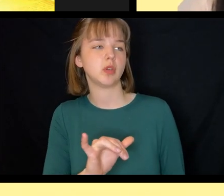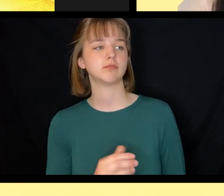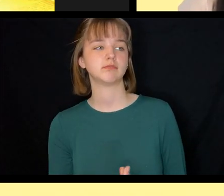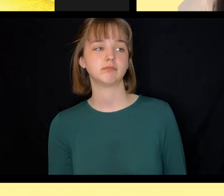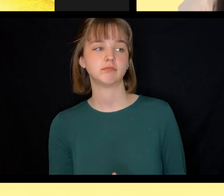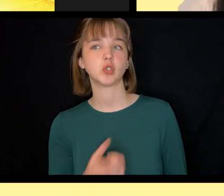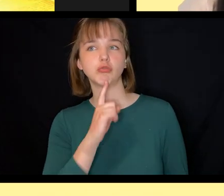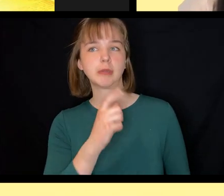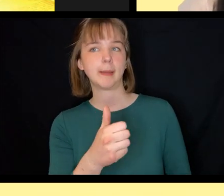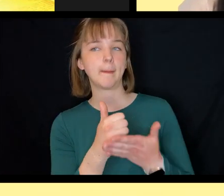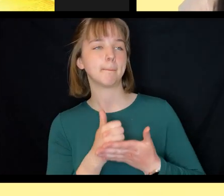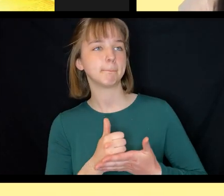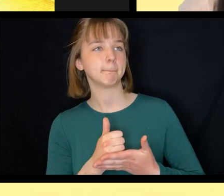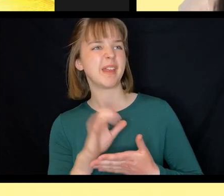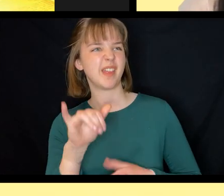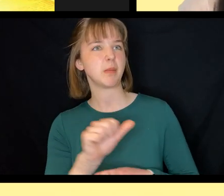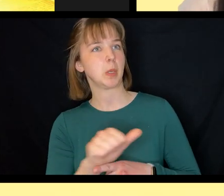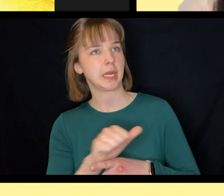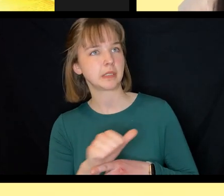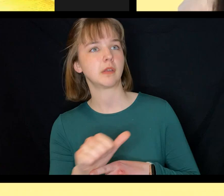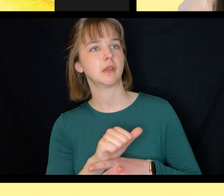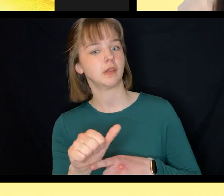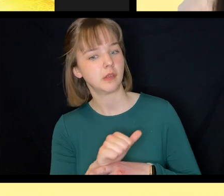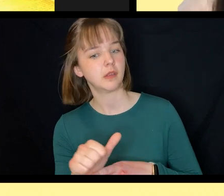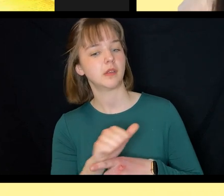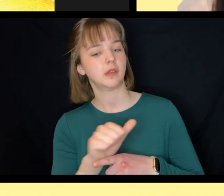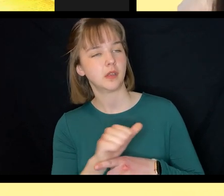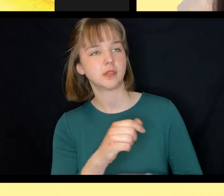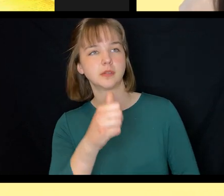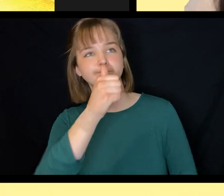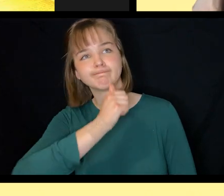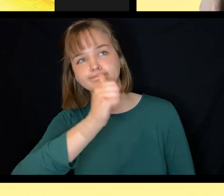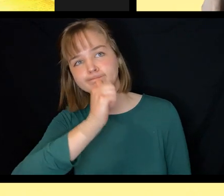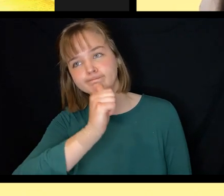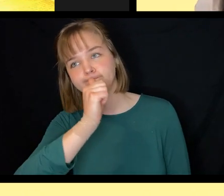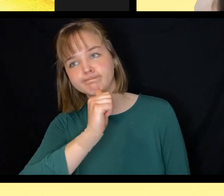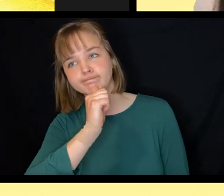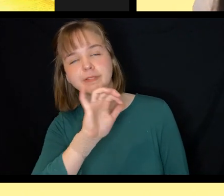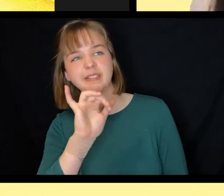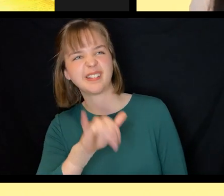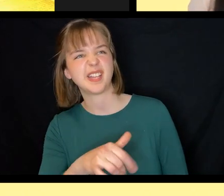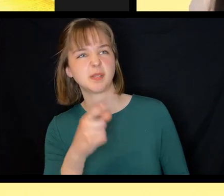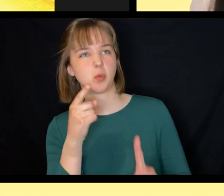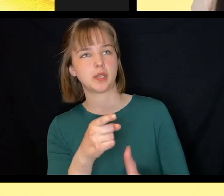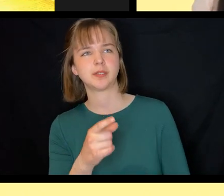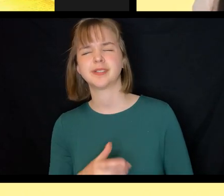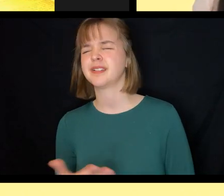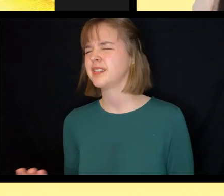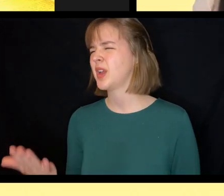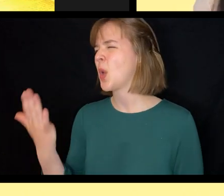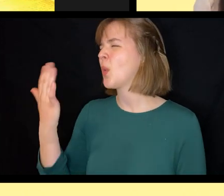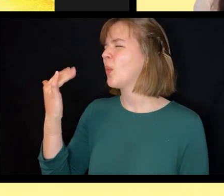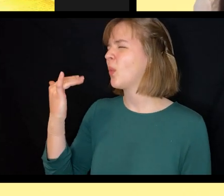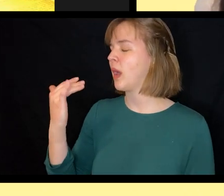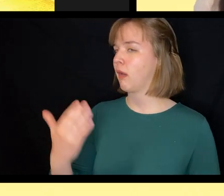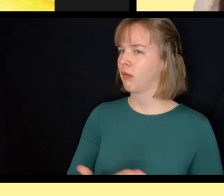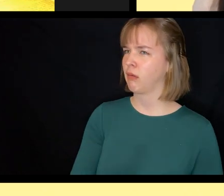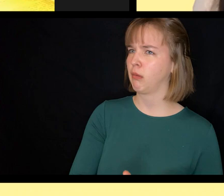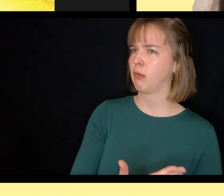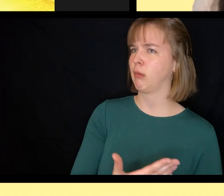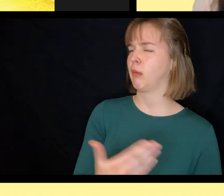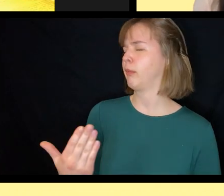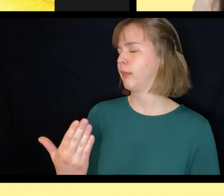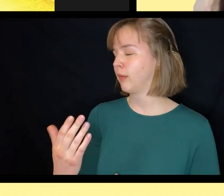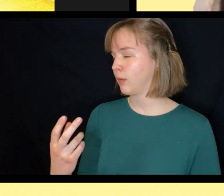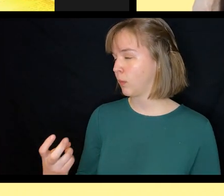time. So that definitely helped. So yeah, it's just persistence, honestly. Yeah, definitely. I don't know why do you have to